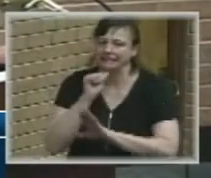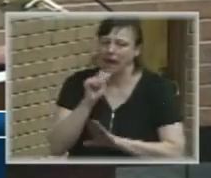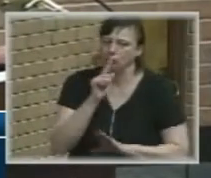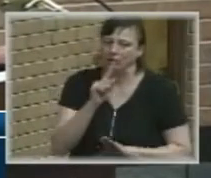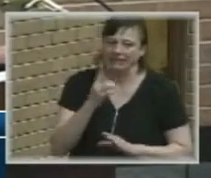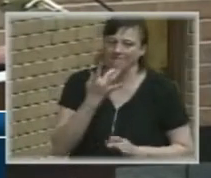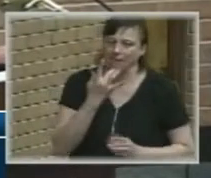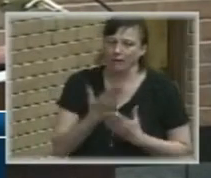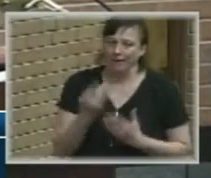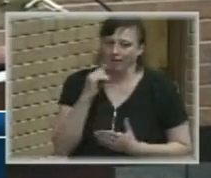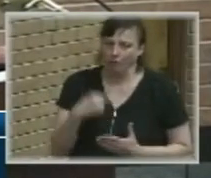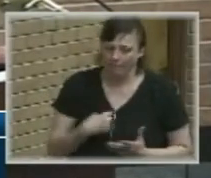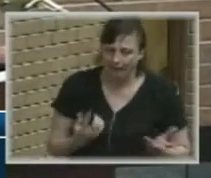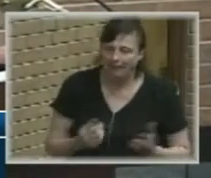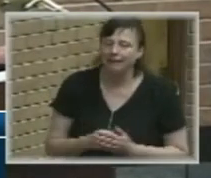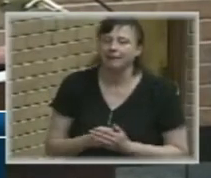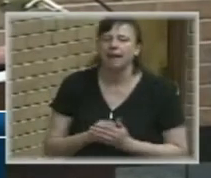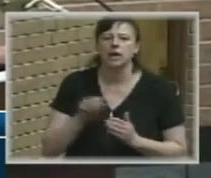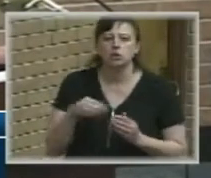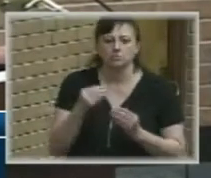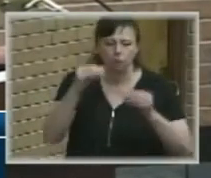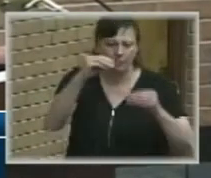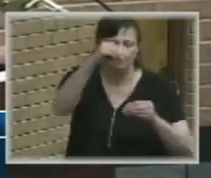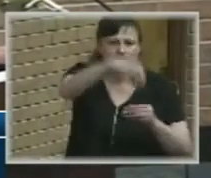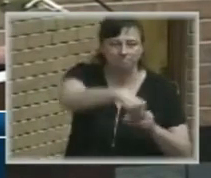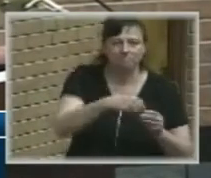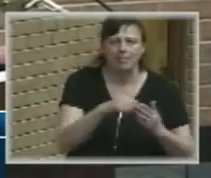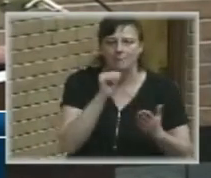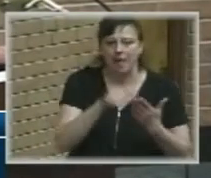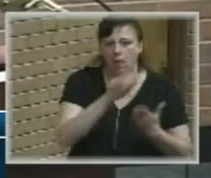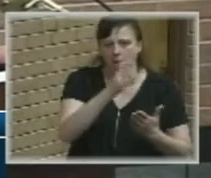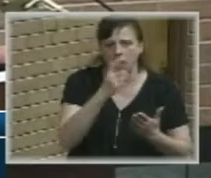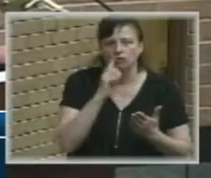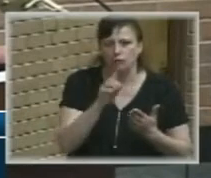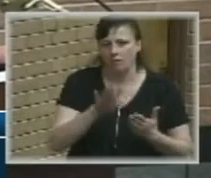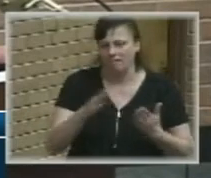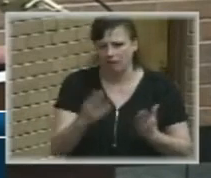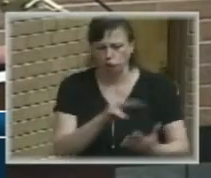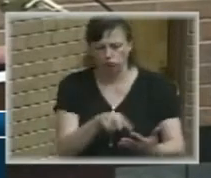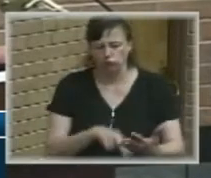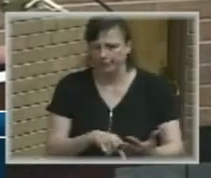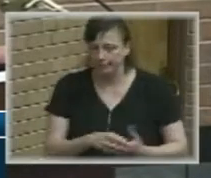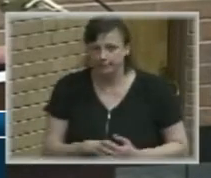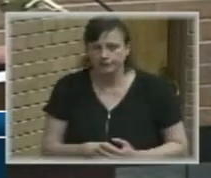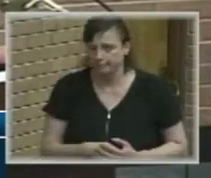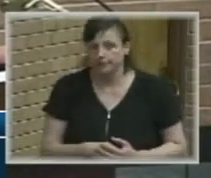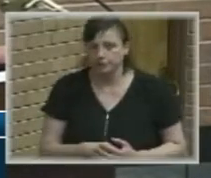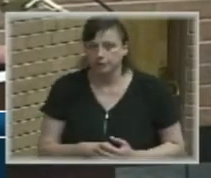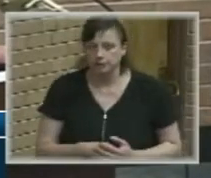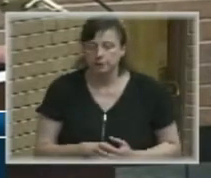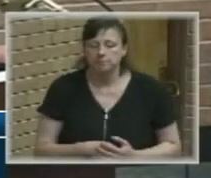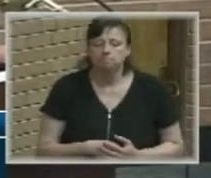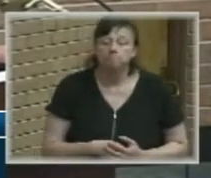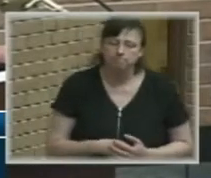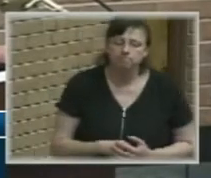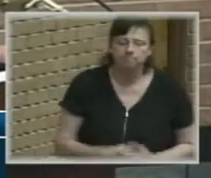put them not in the mailbox appropriately, in the screen door. I did pass out flyers.